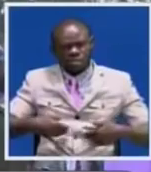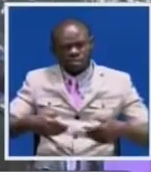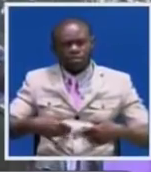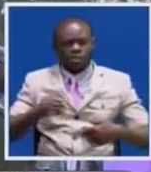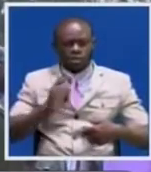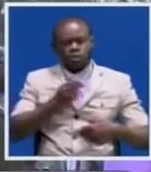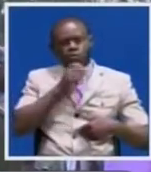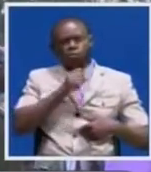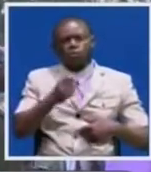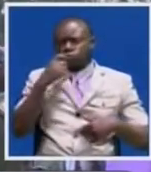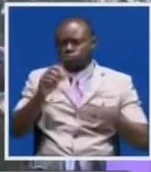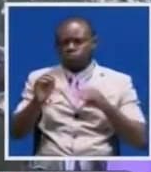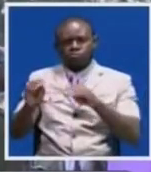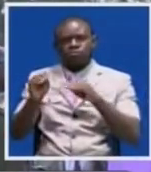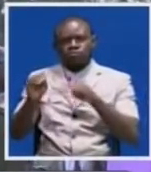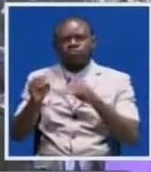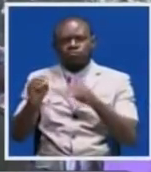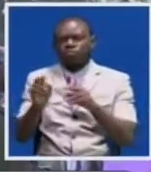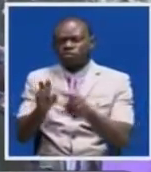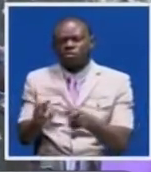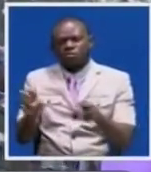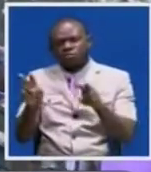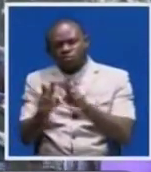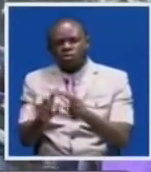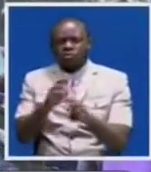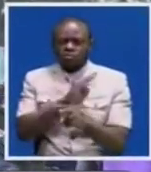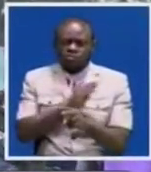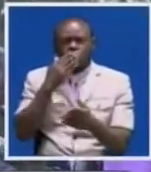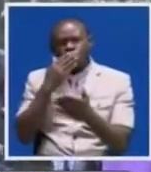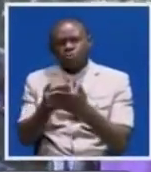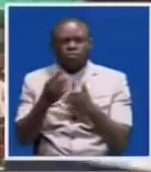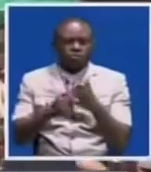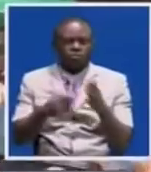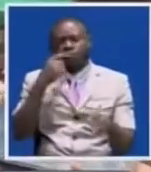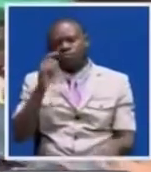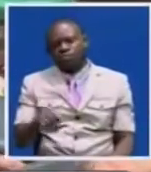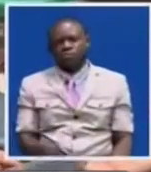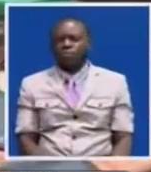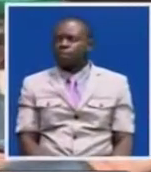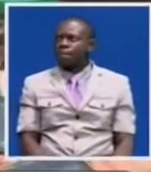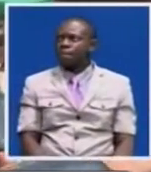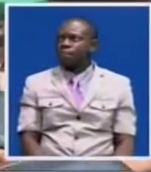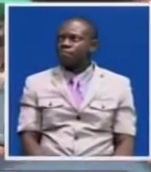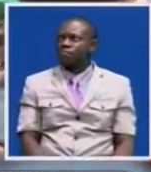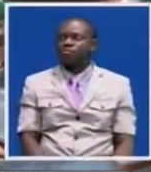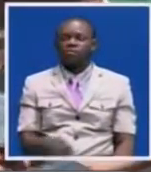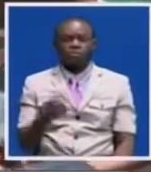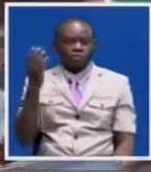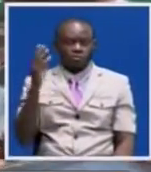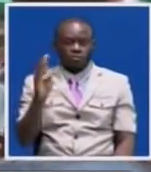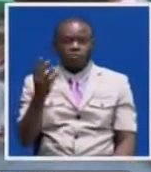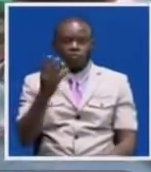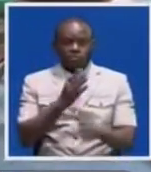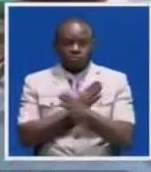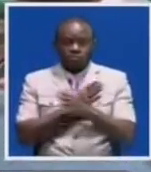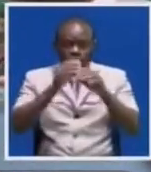the values to the young men and the women of Zambia. During the same occasion, 4th President Rupia